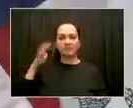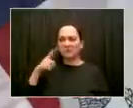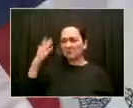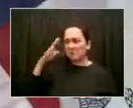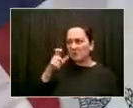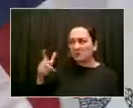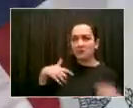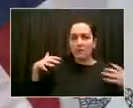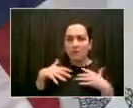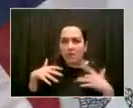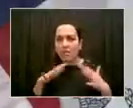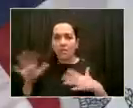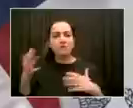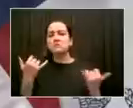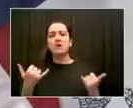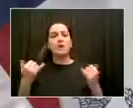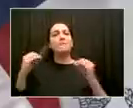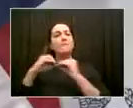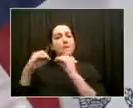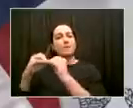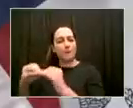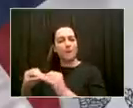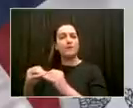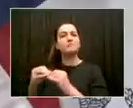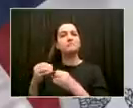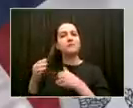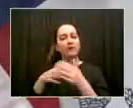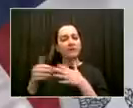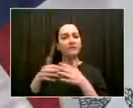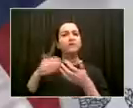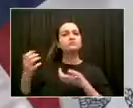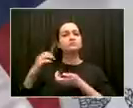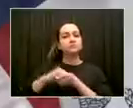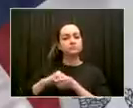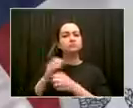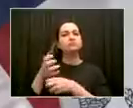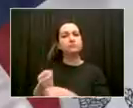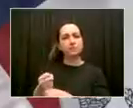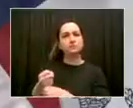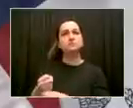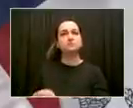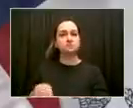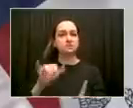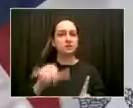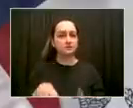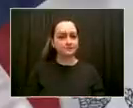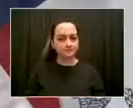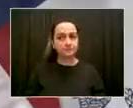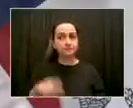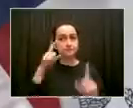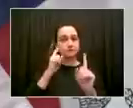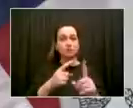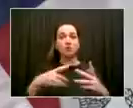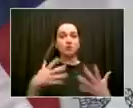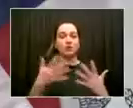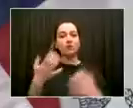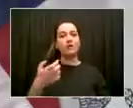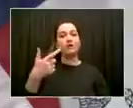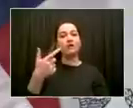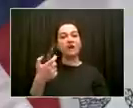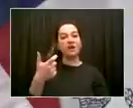record levels. Some of the most impressive efforts to get guns off the streets we've seen in the entire CompStat era going back to